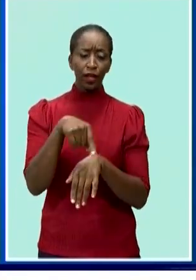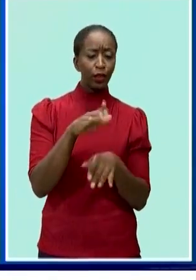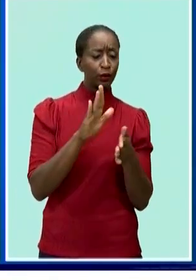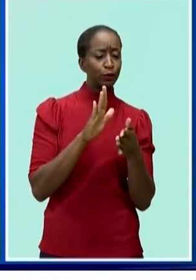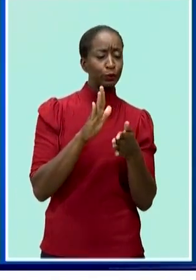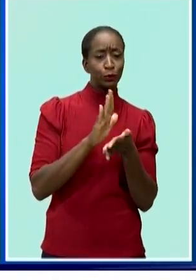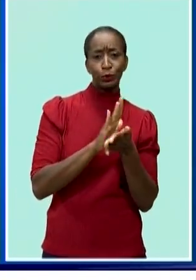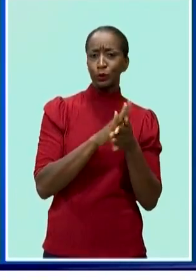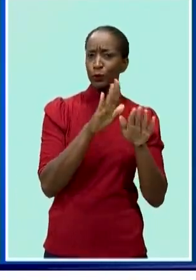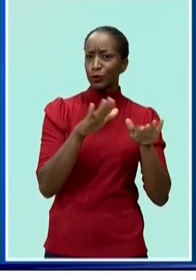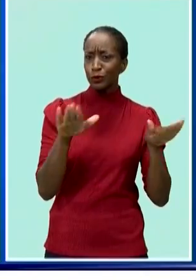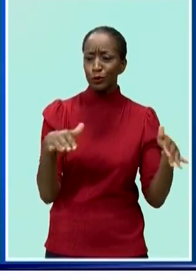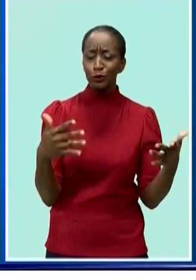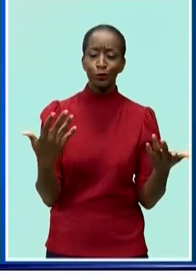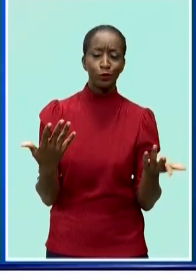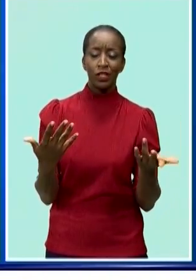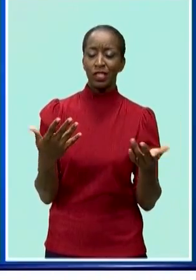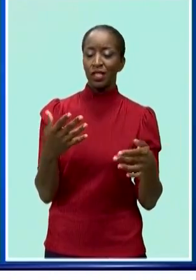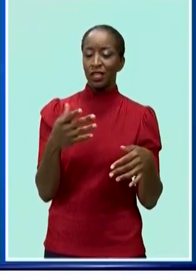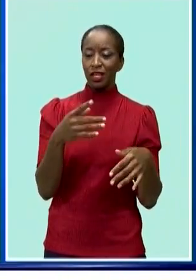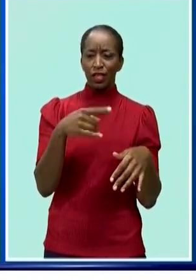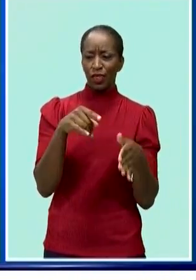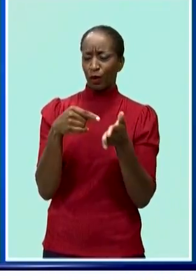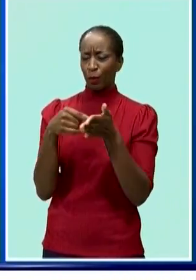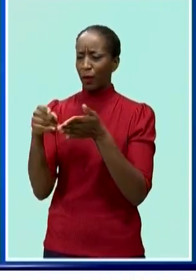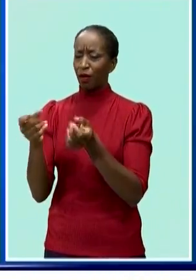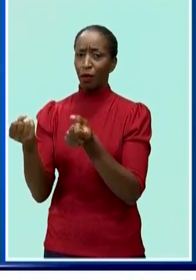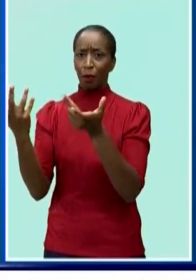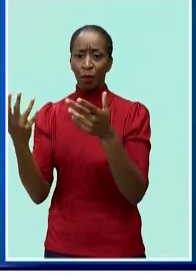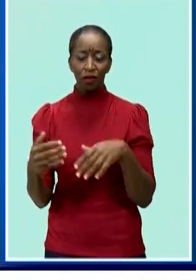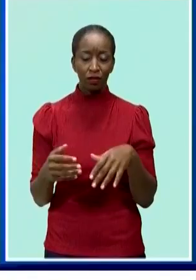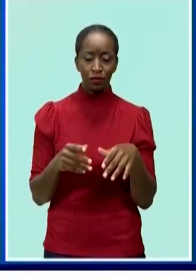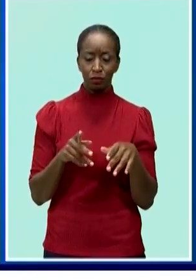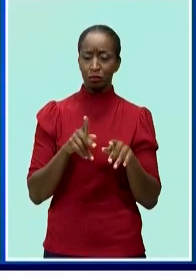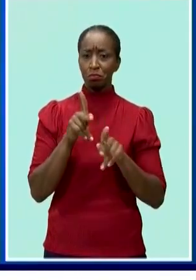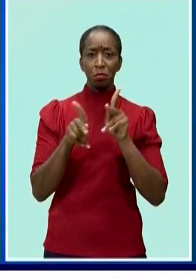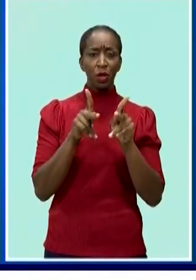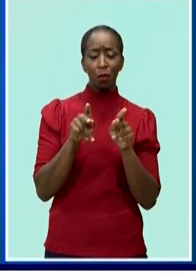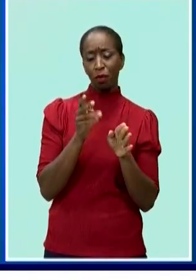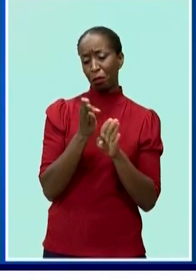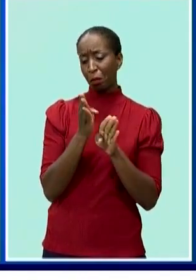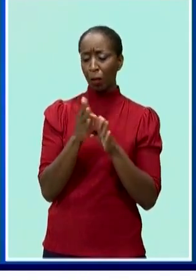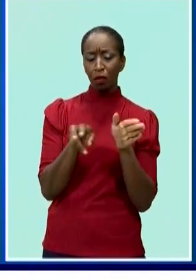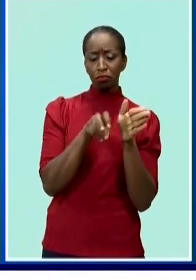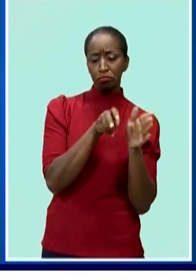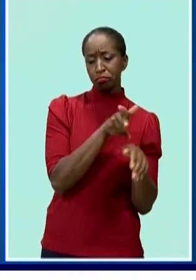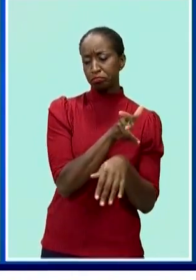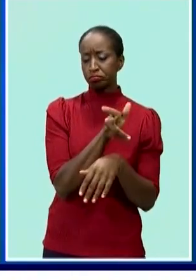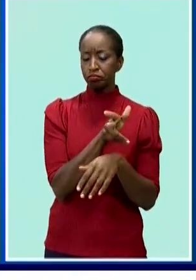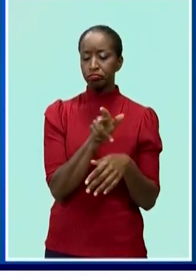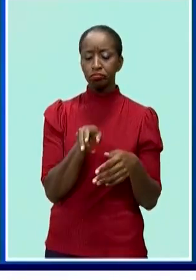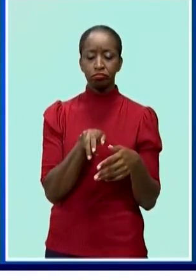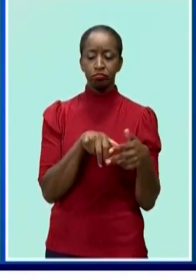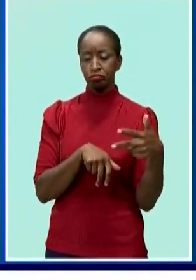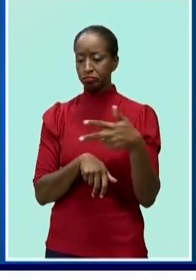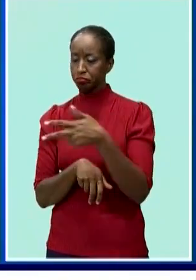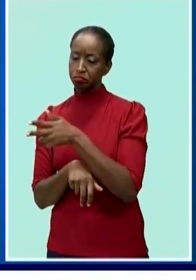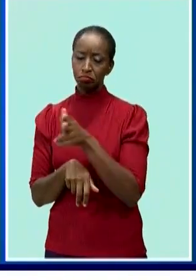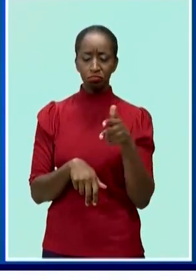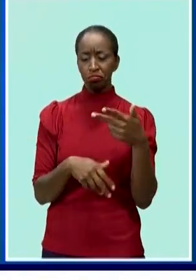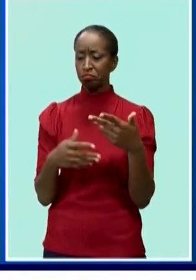people up and down this country. We struggle about the price of school children, we struggle about more taxes, we struggle time and